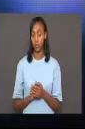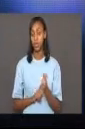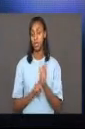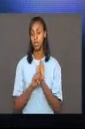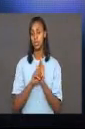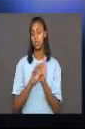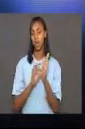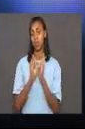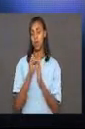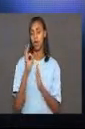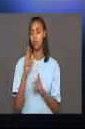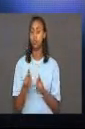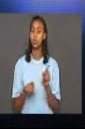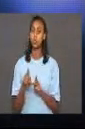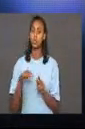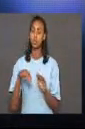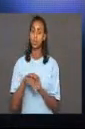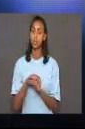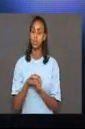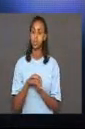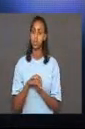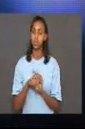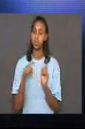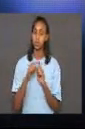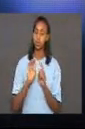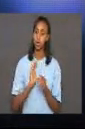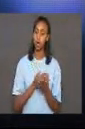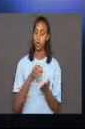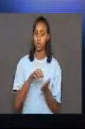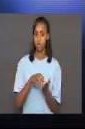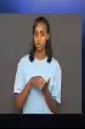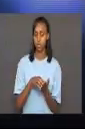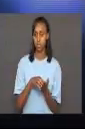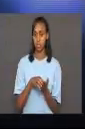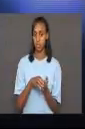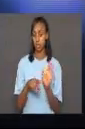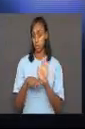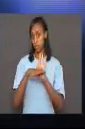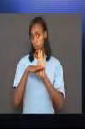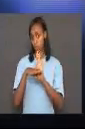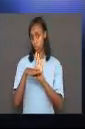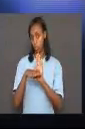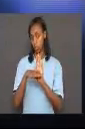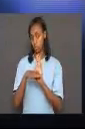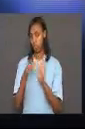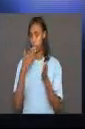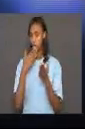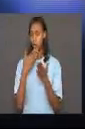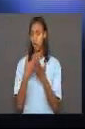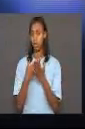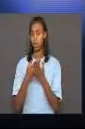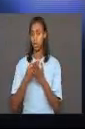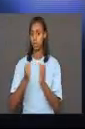The increasing number of people being drawn to our cities represents a